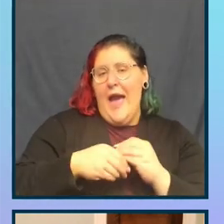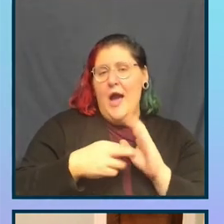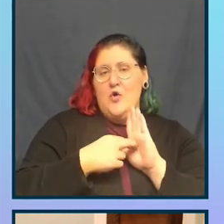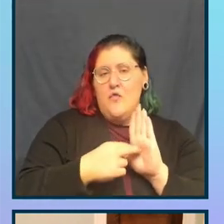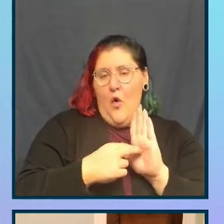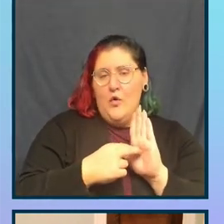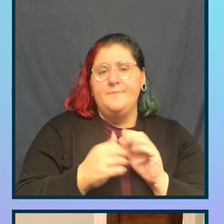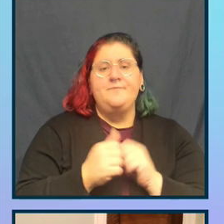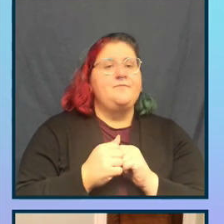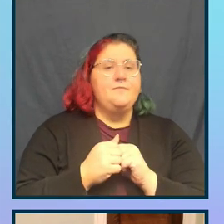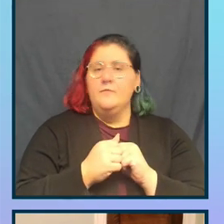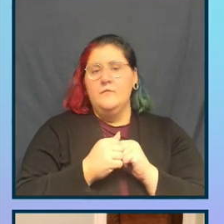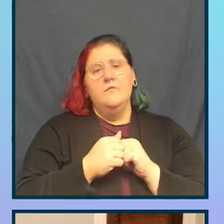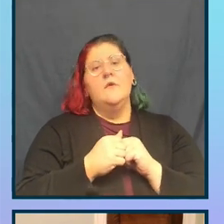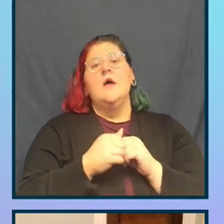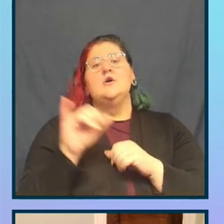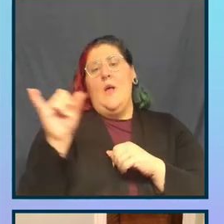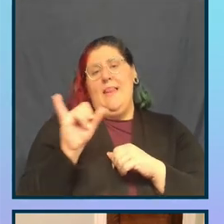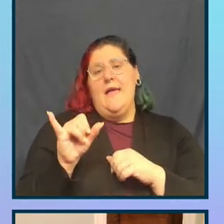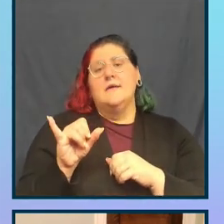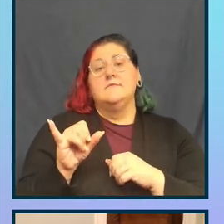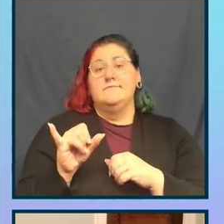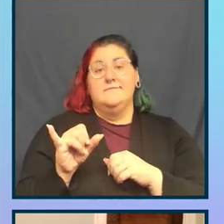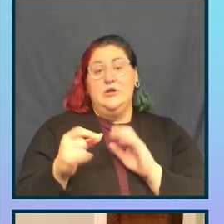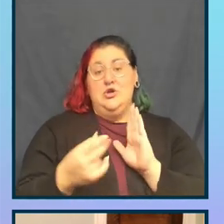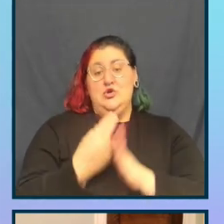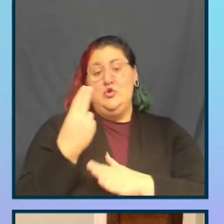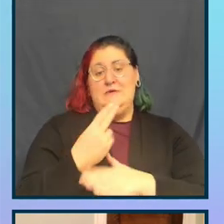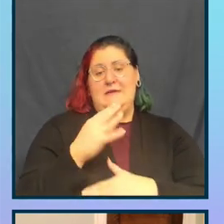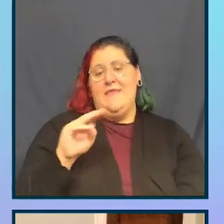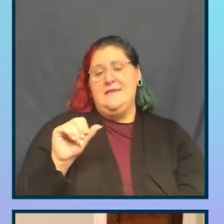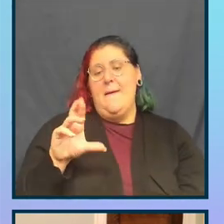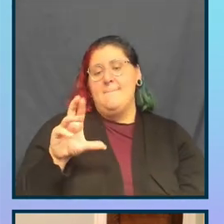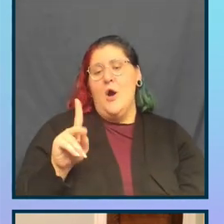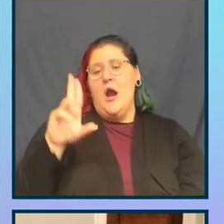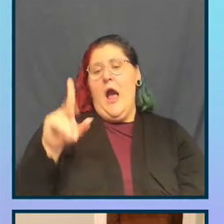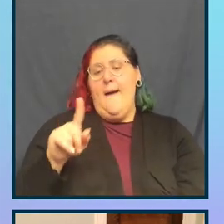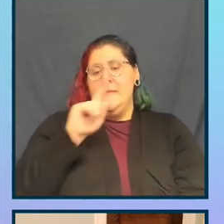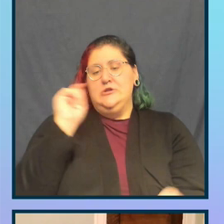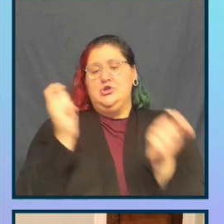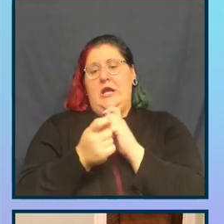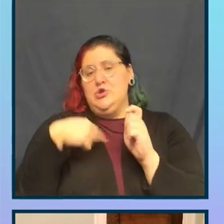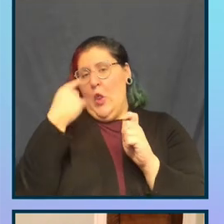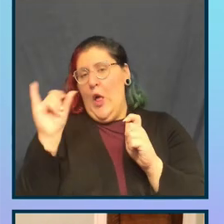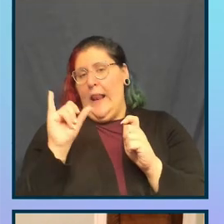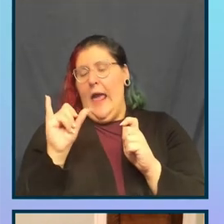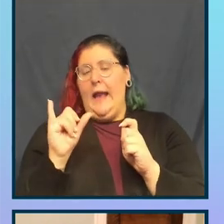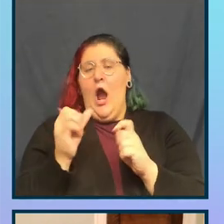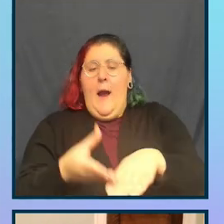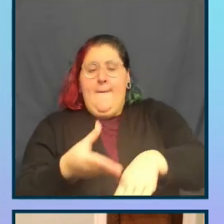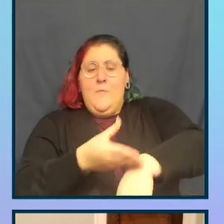and make it look like a progress bar. But as we've discussed, when you make content that is purely visual, and when you create content that